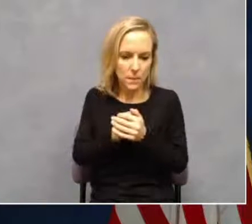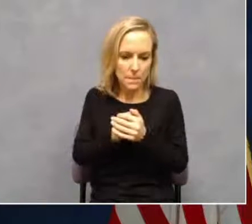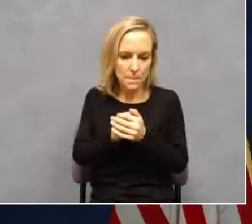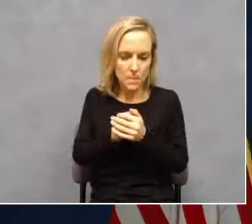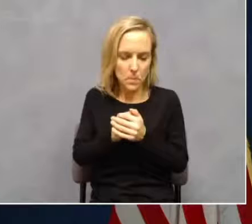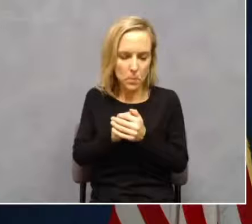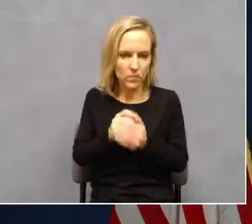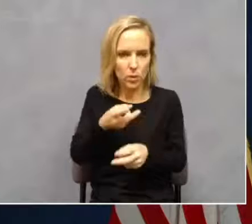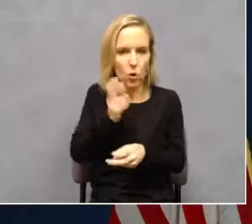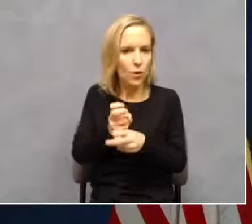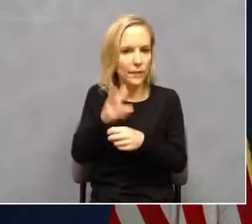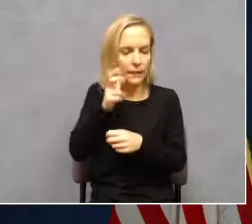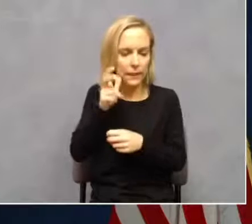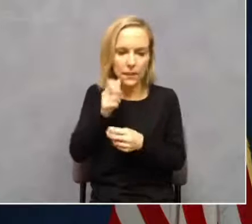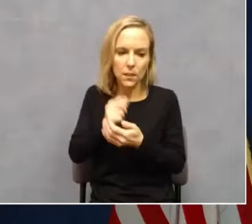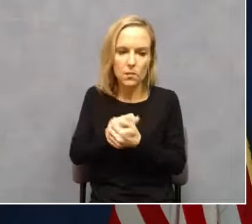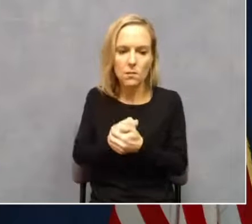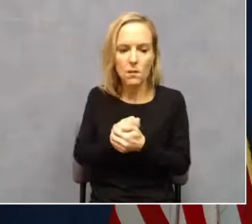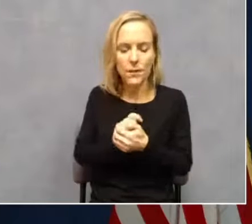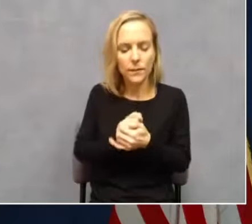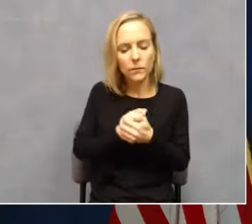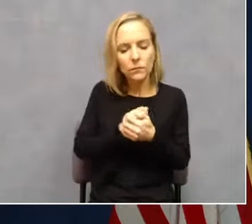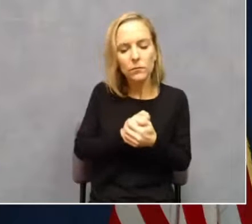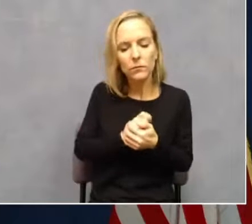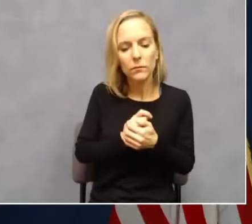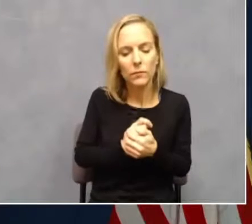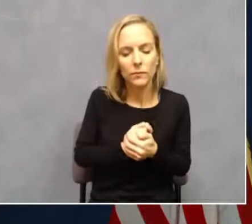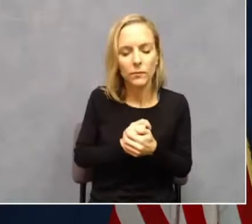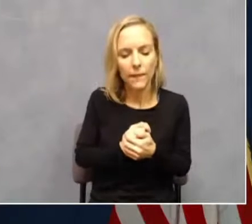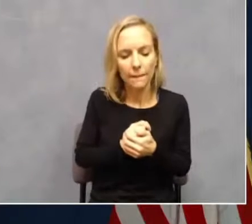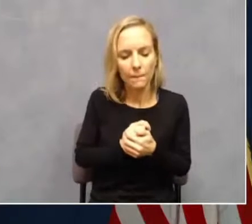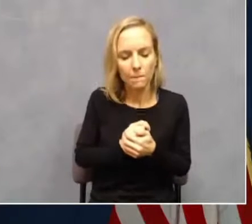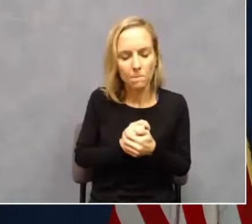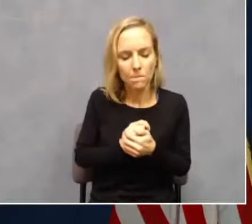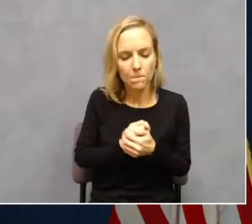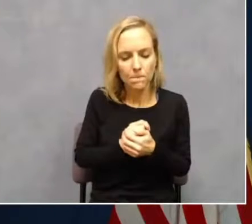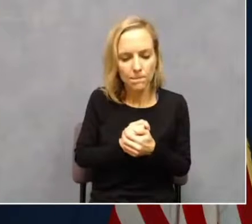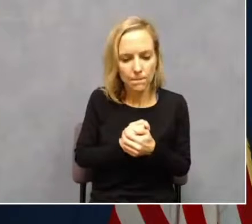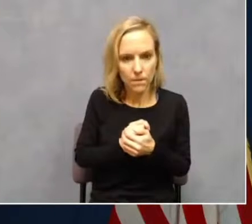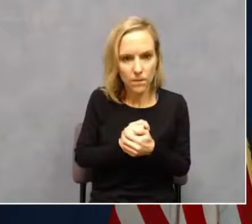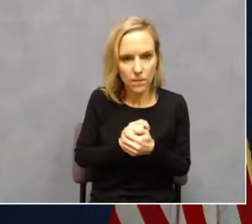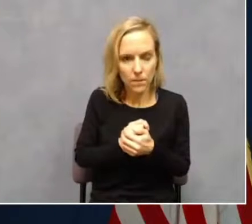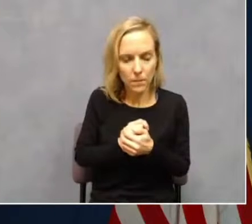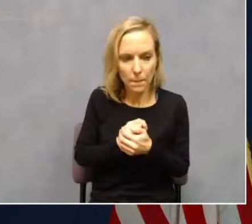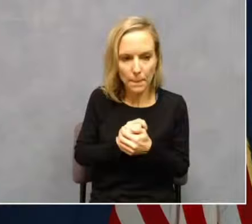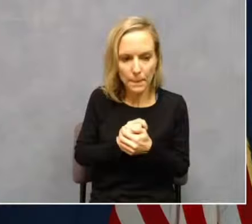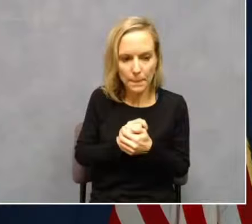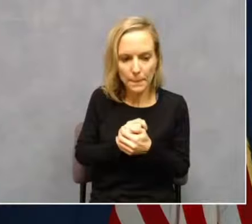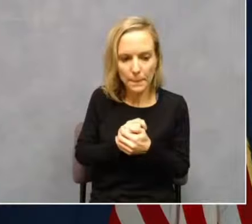economy, and now we see that they've adjourned until November 9th. So I don't know if you've had.